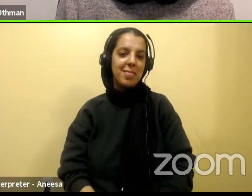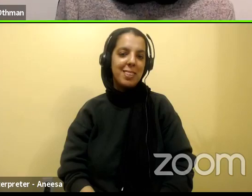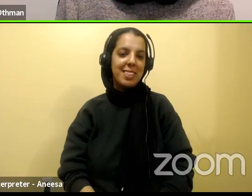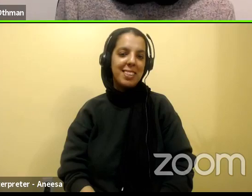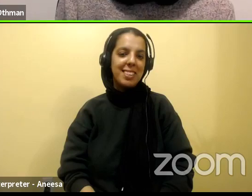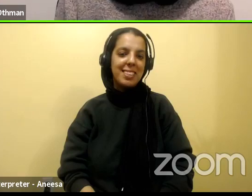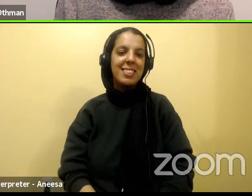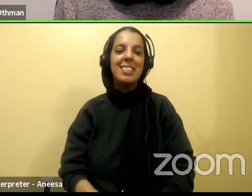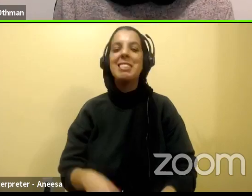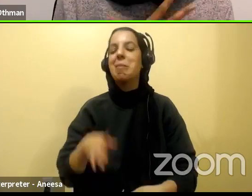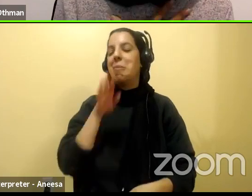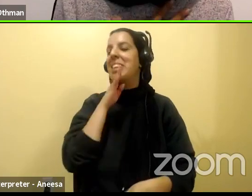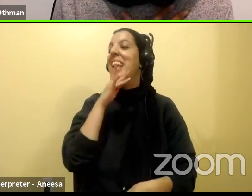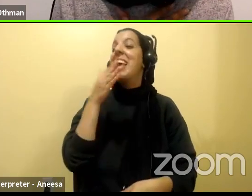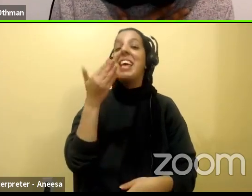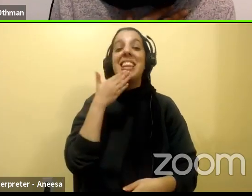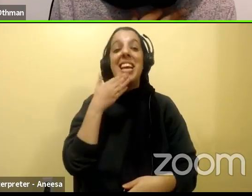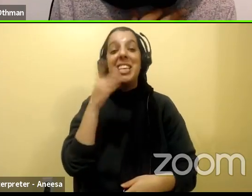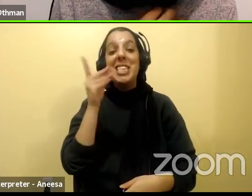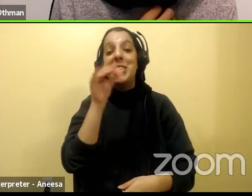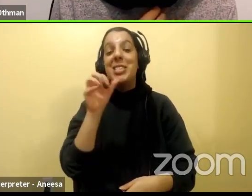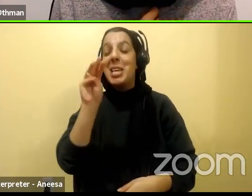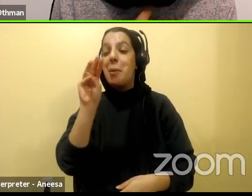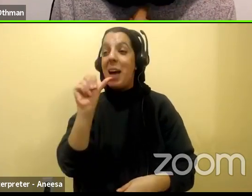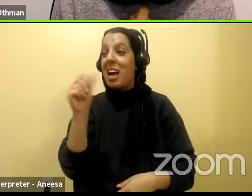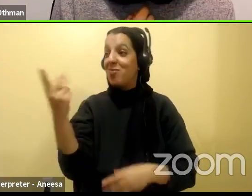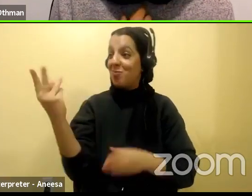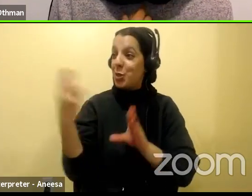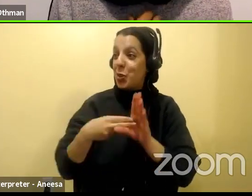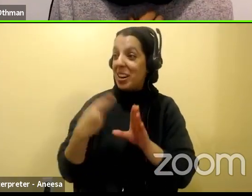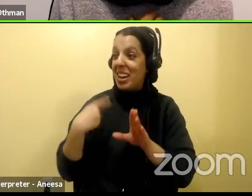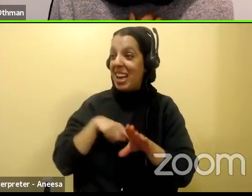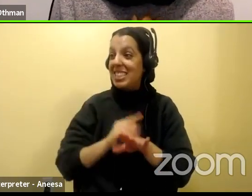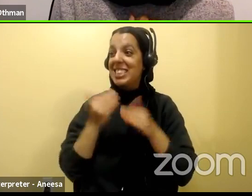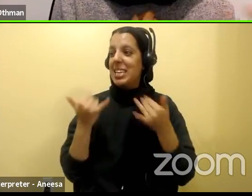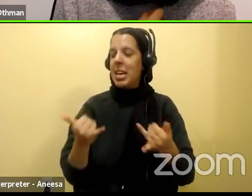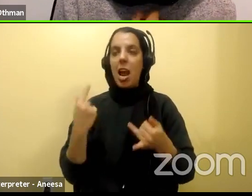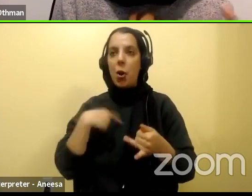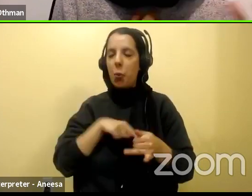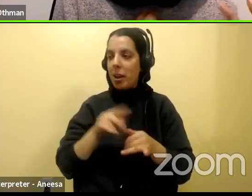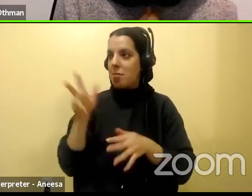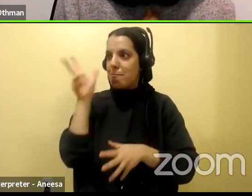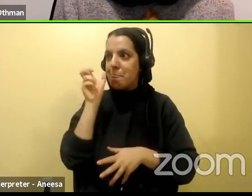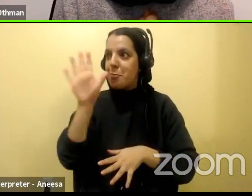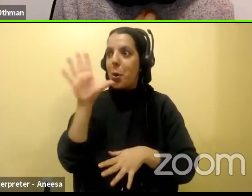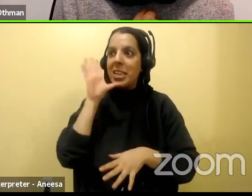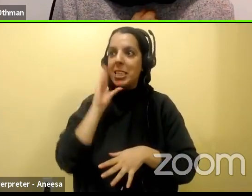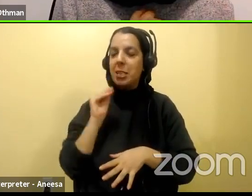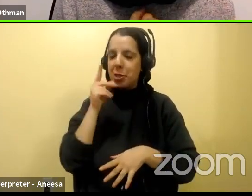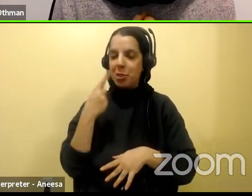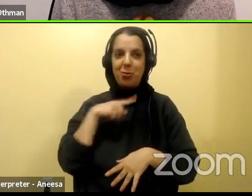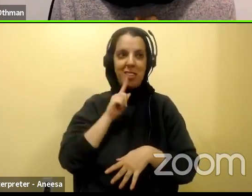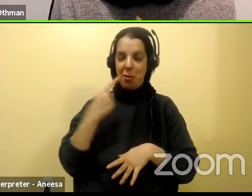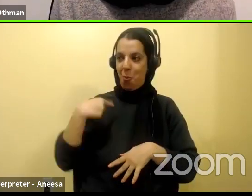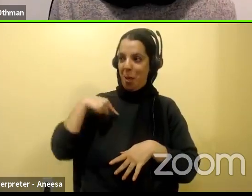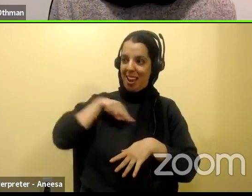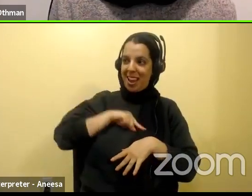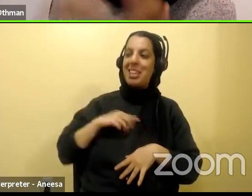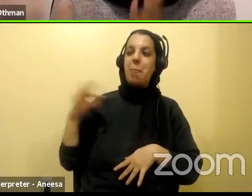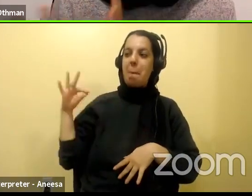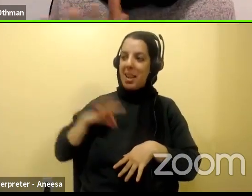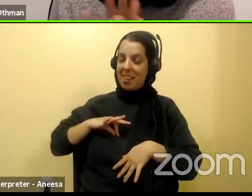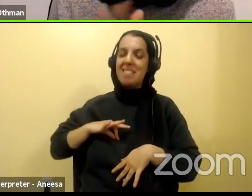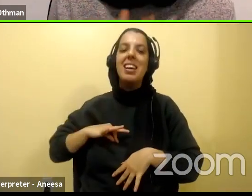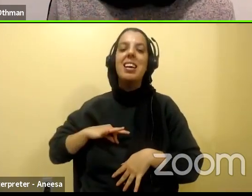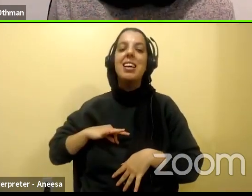Thank you Dima for joining us today. It was our pleasure to benefit from your experiences and your determination and to reach your dreams,